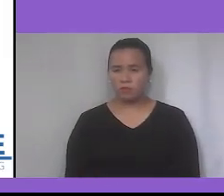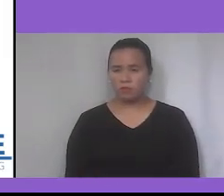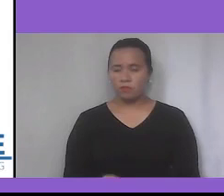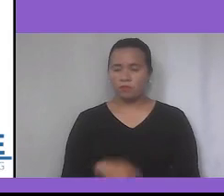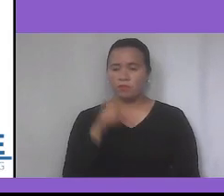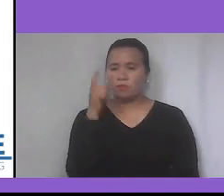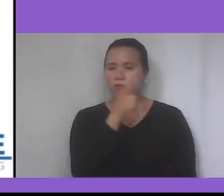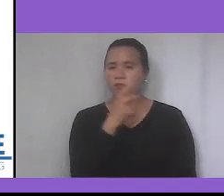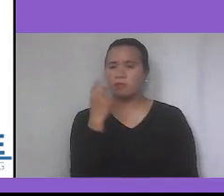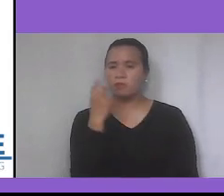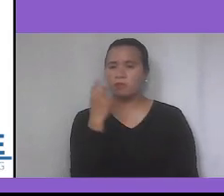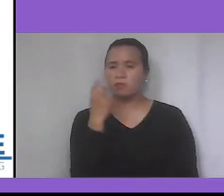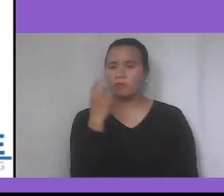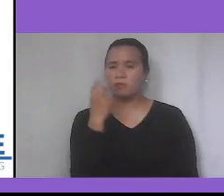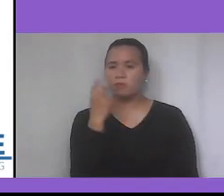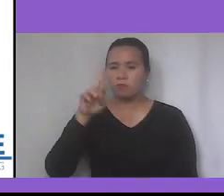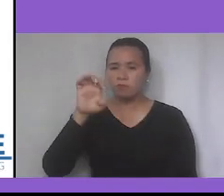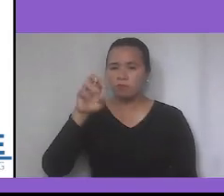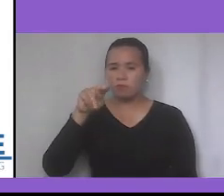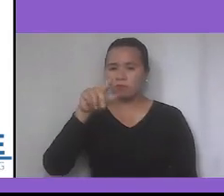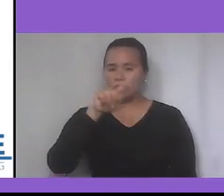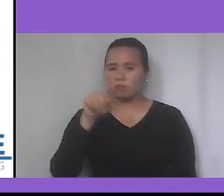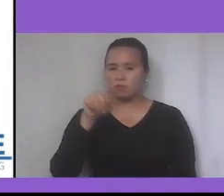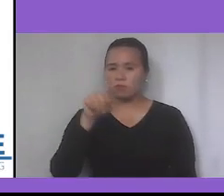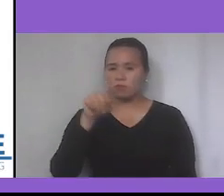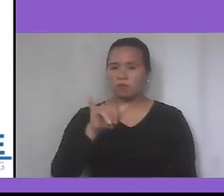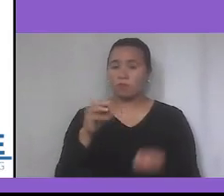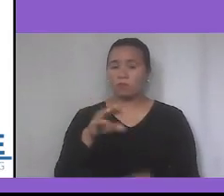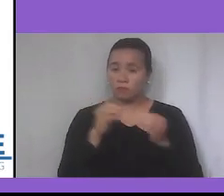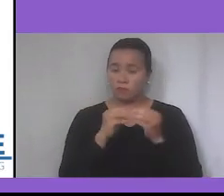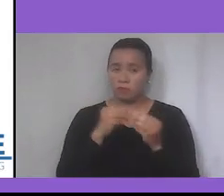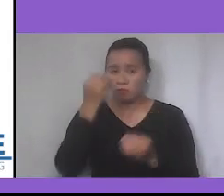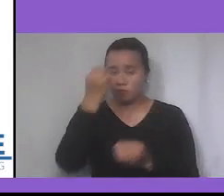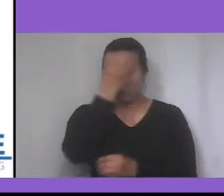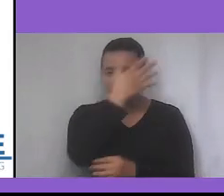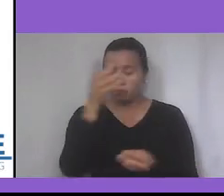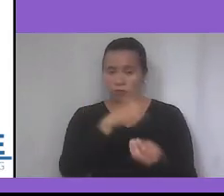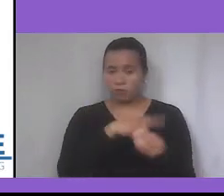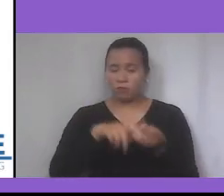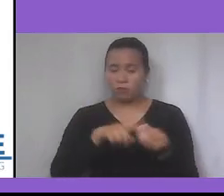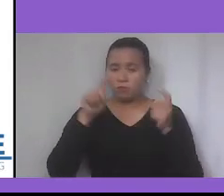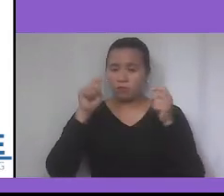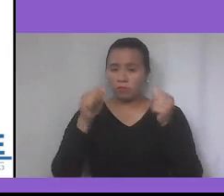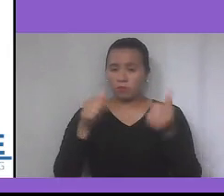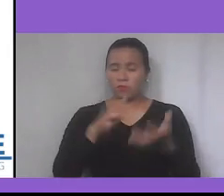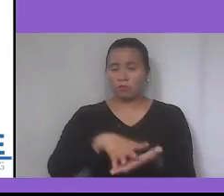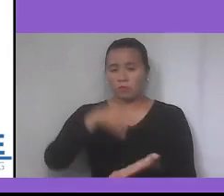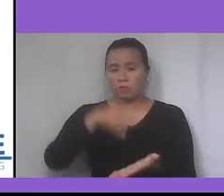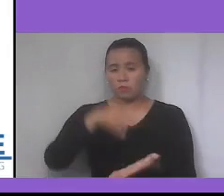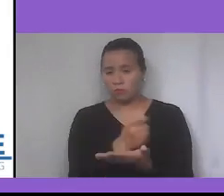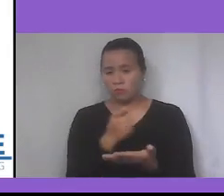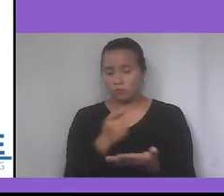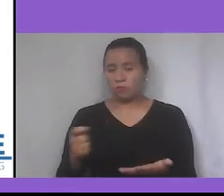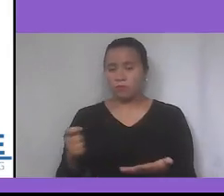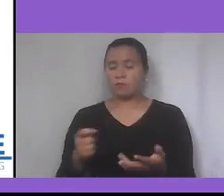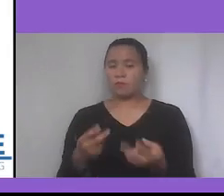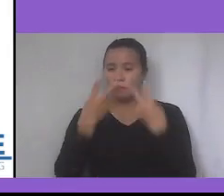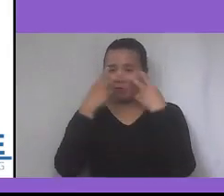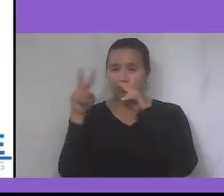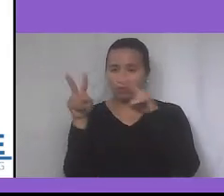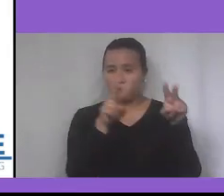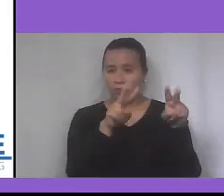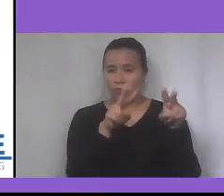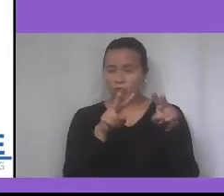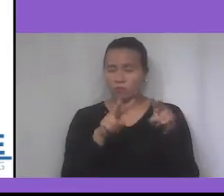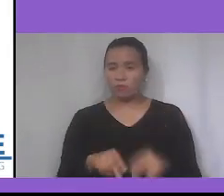Wakelet, Bansy, Pear Deck, Flipgrid. For more information about digital learning tools